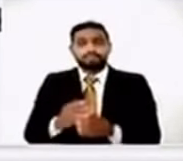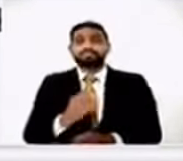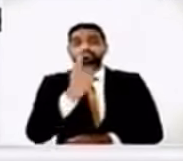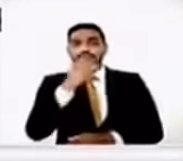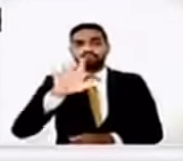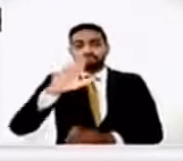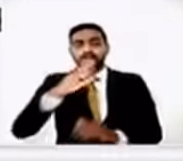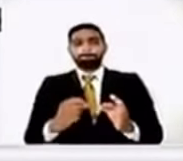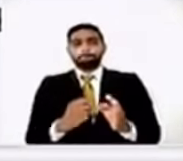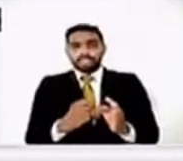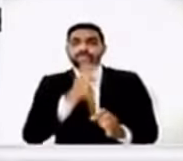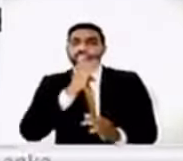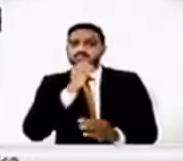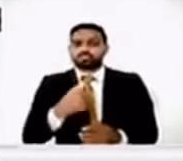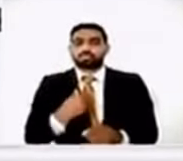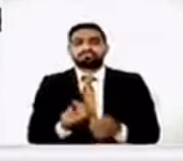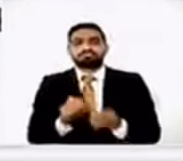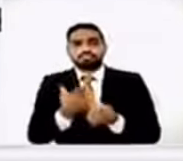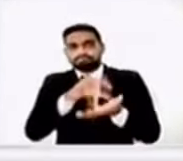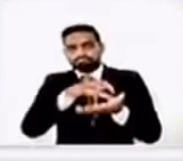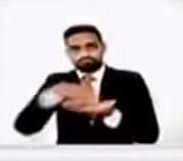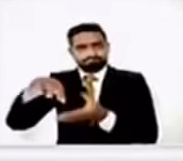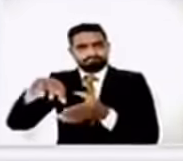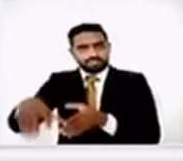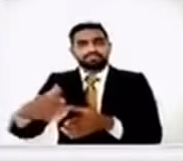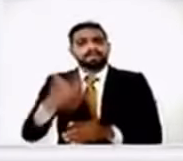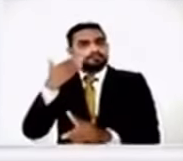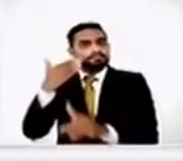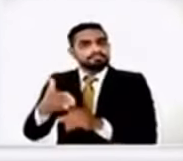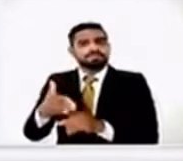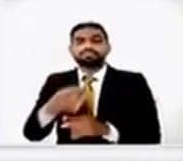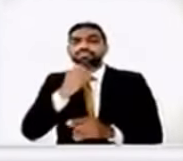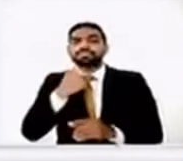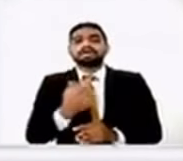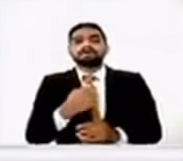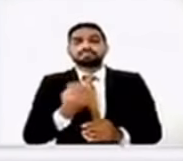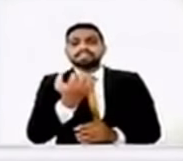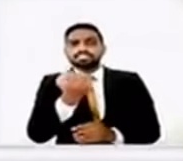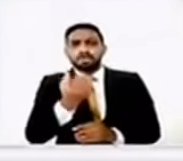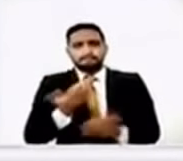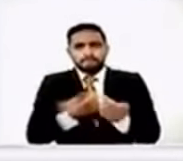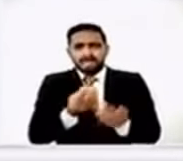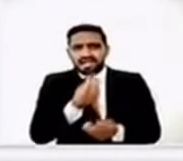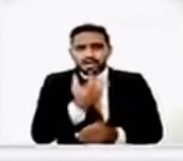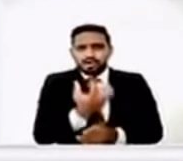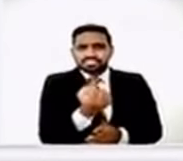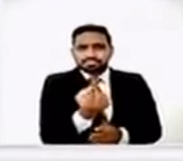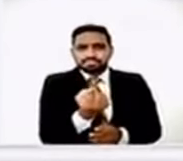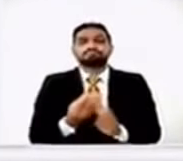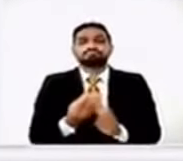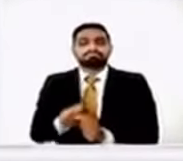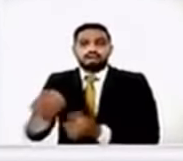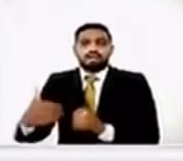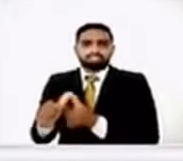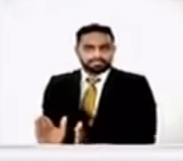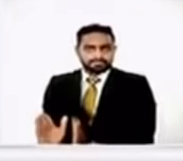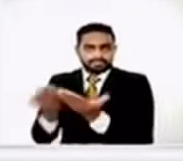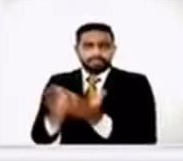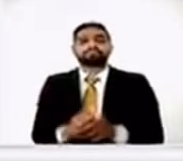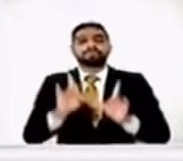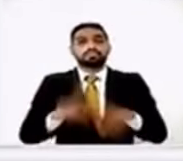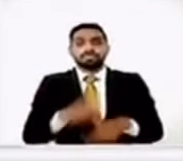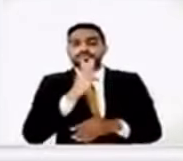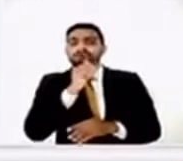to increase the production of Triposha. 4G and fiber broadband coverage will be provided to every